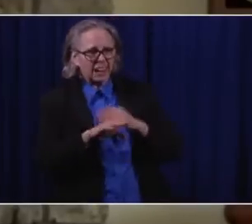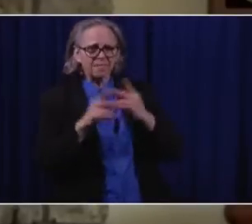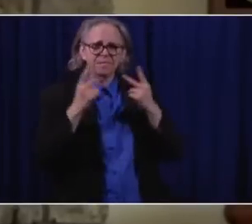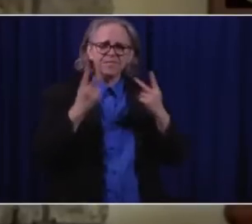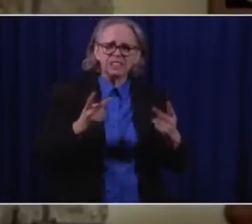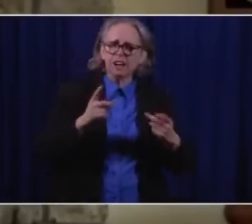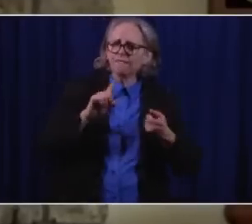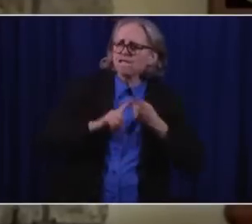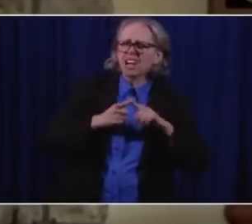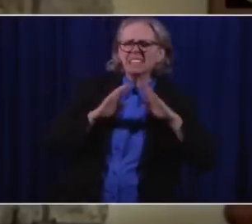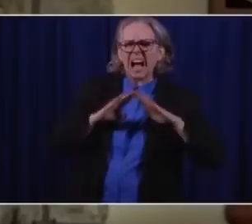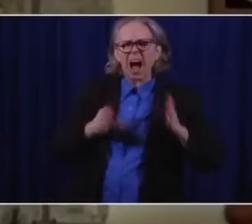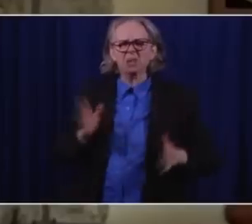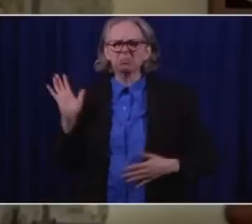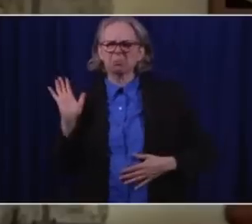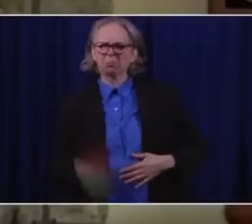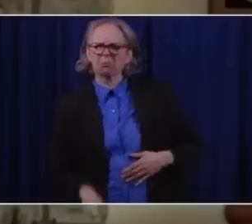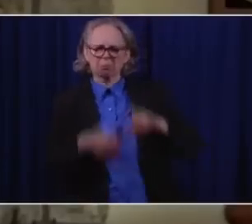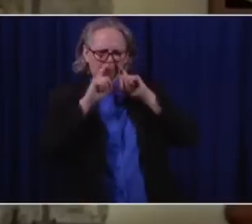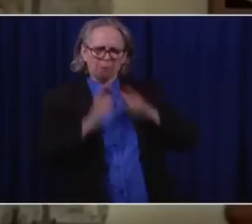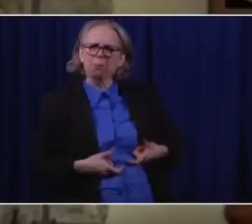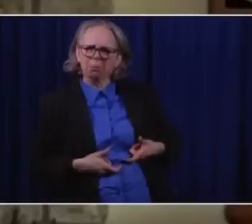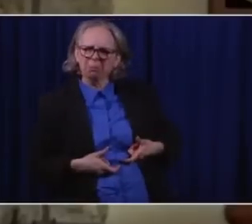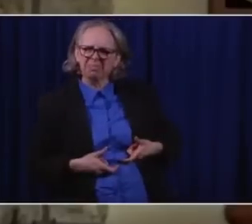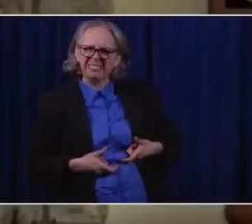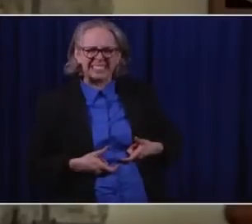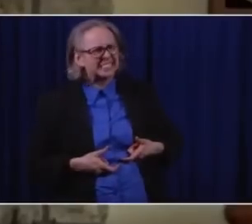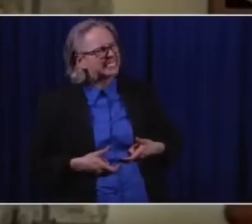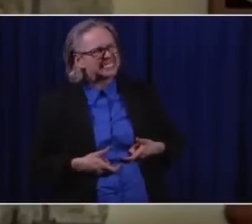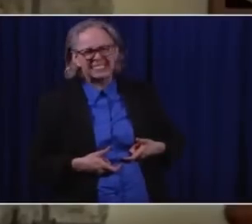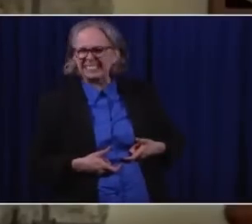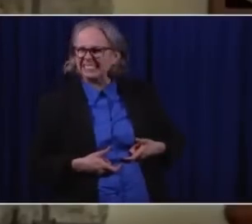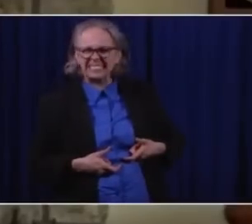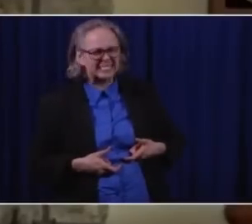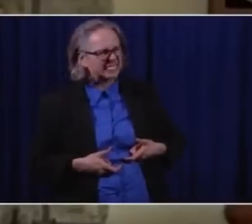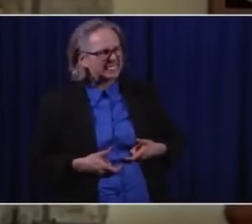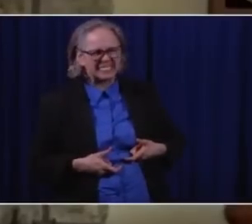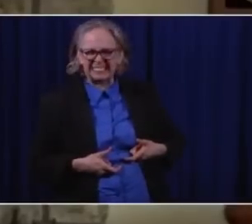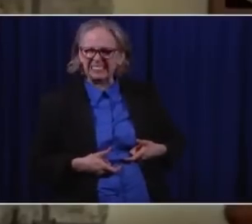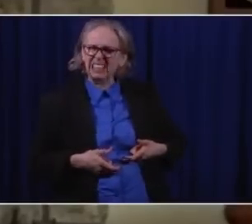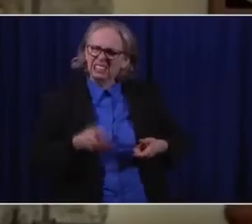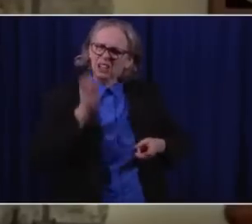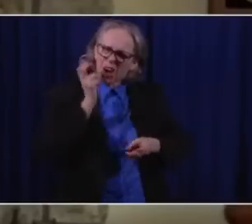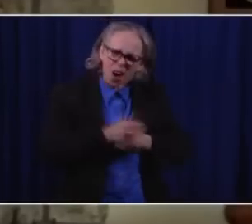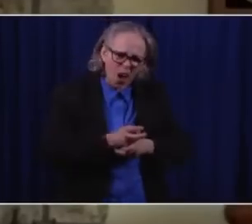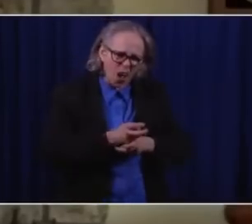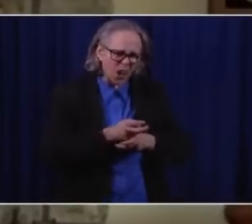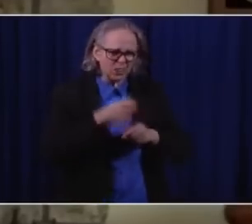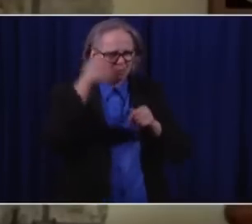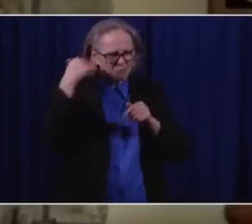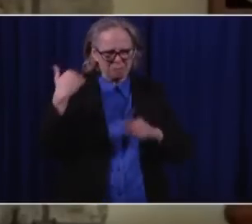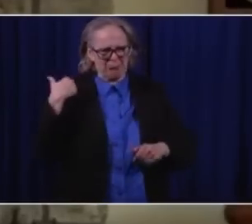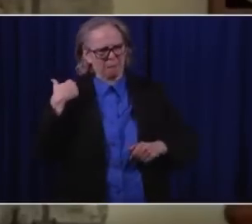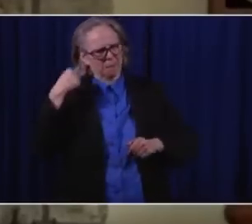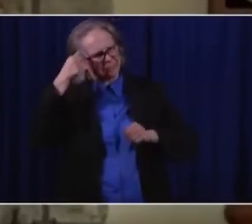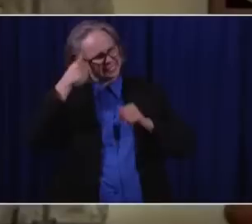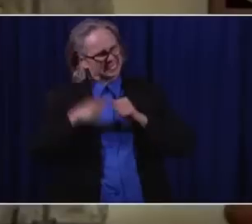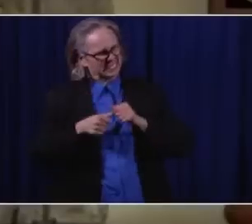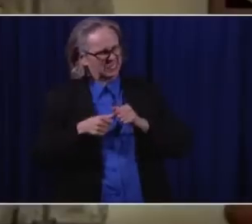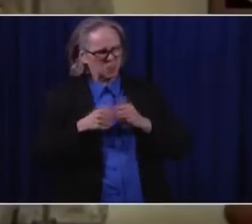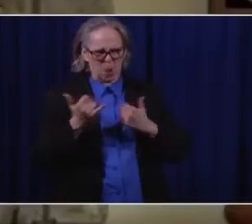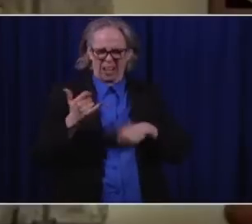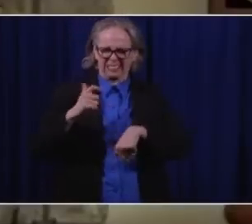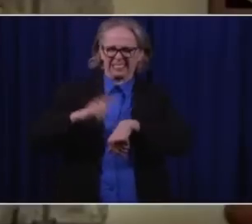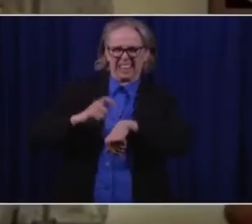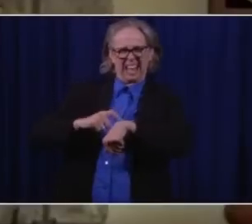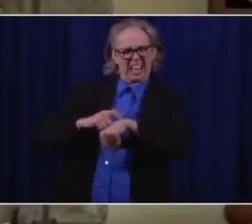mask. It's human nature, but we have to understand that either you or he could be carrying